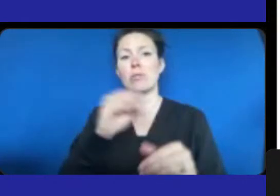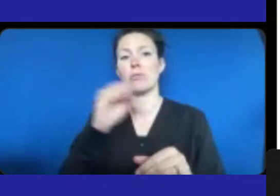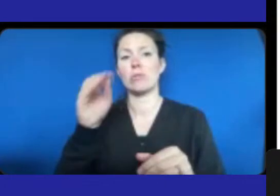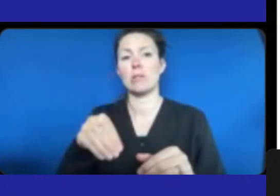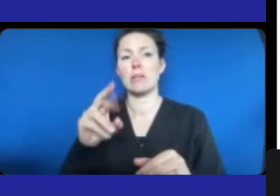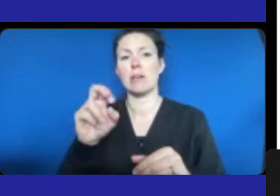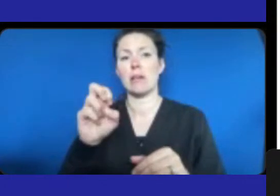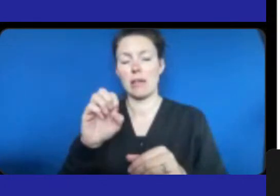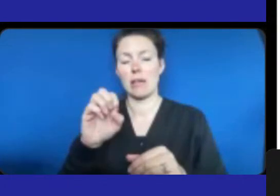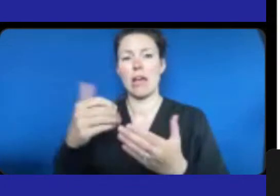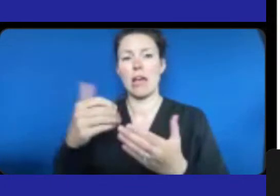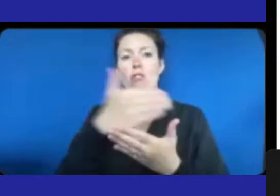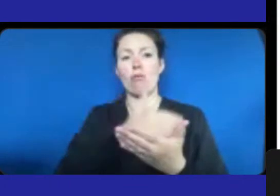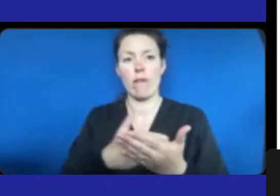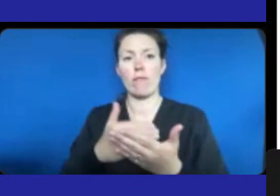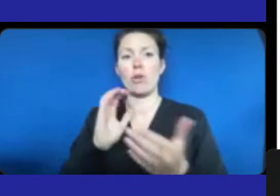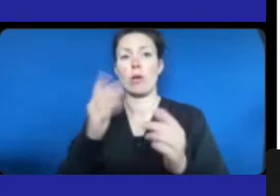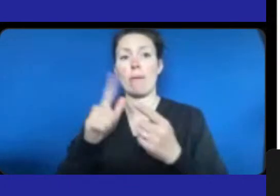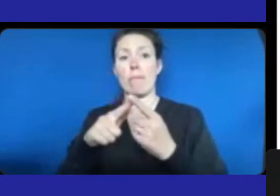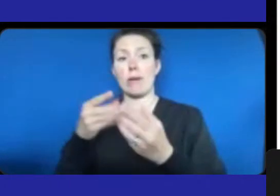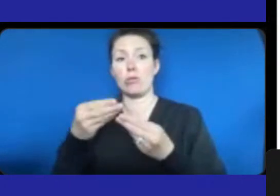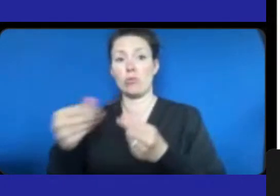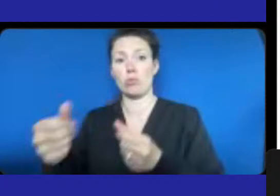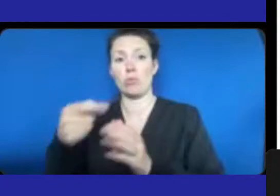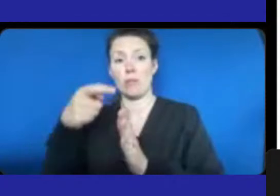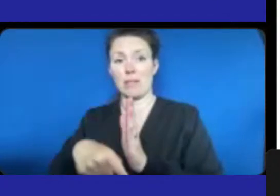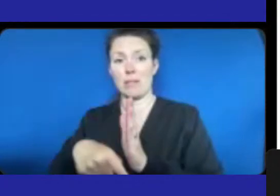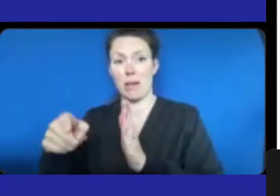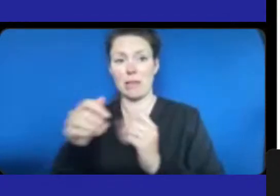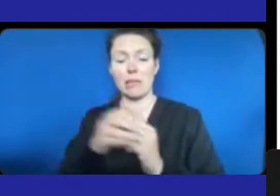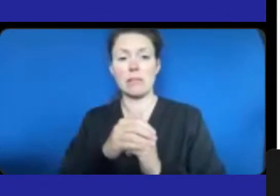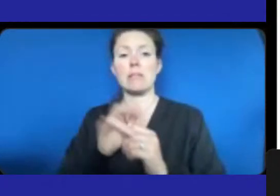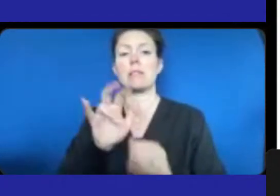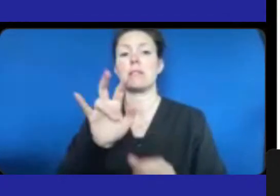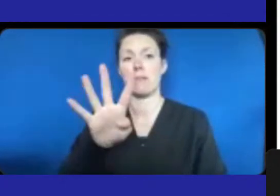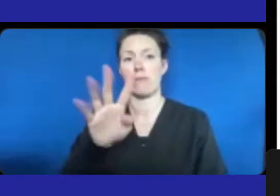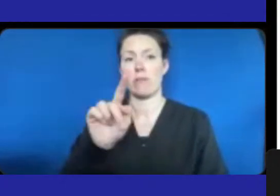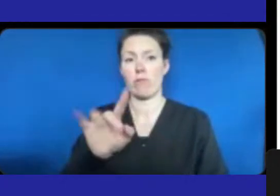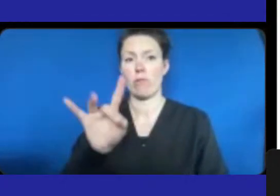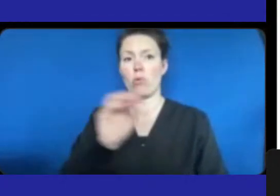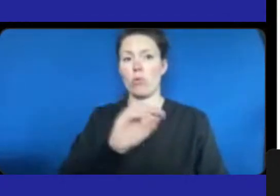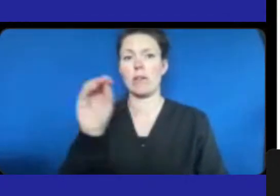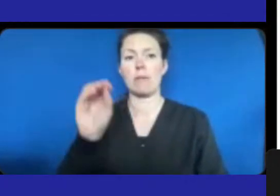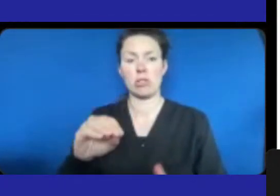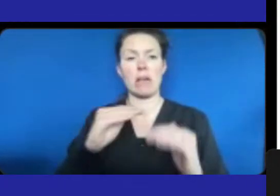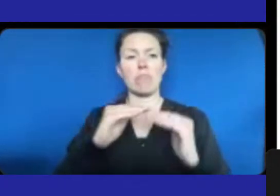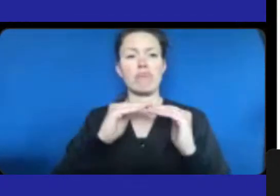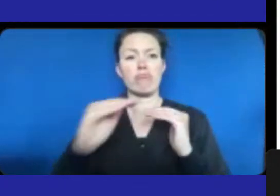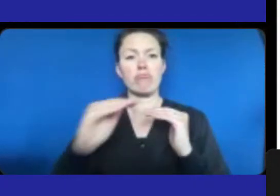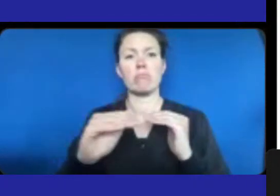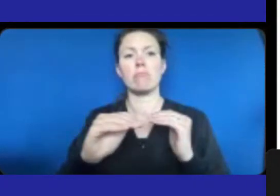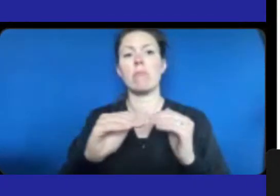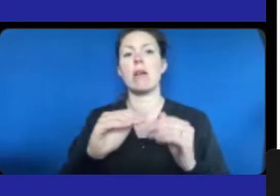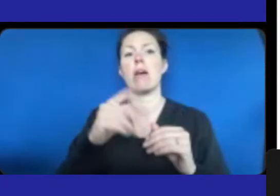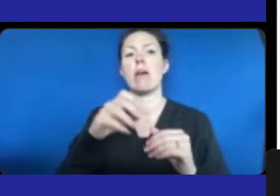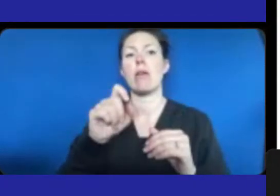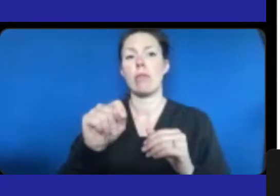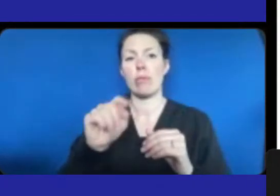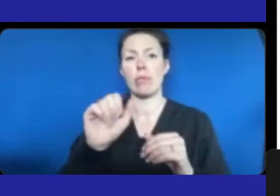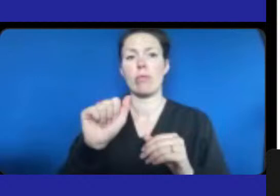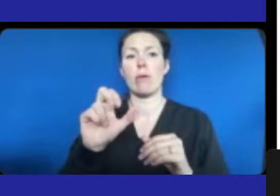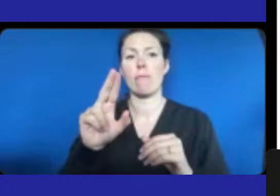over expenses staying at 74.8%, and then our post-acute accounts receivable days